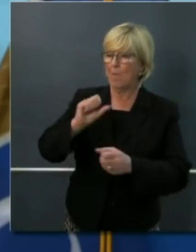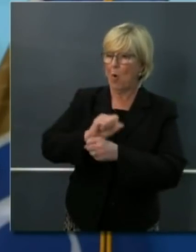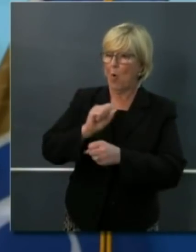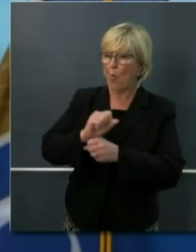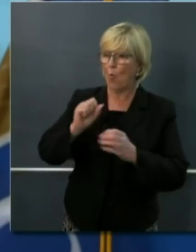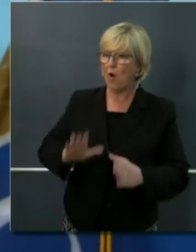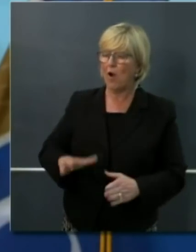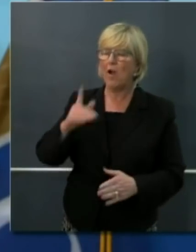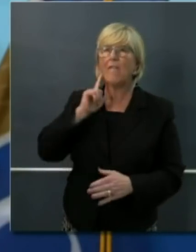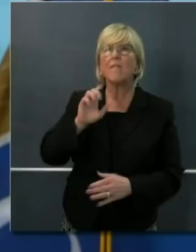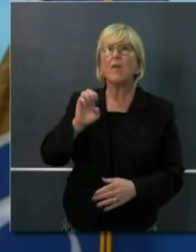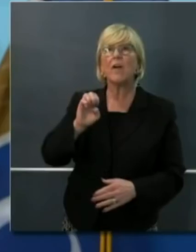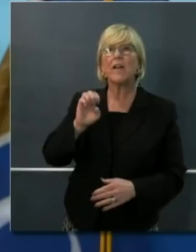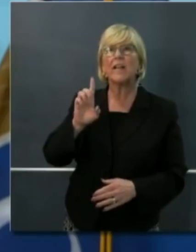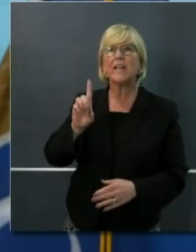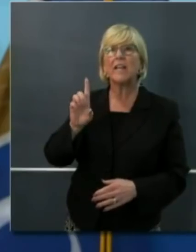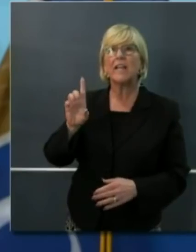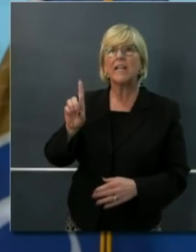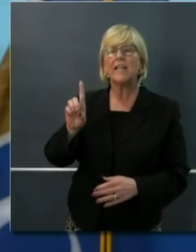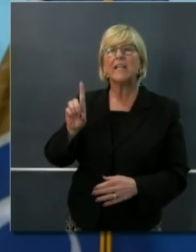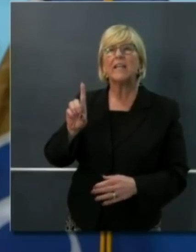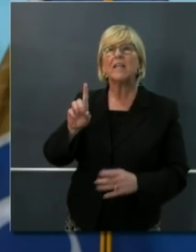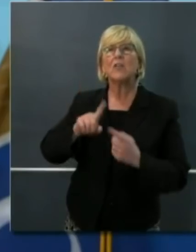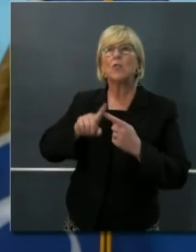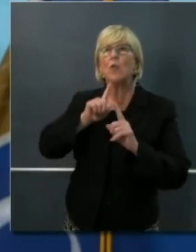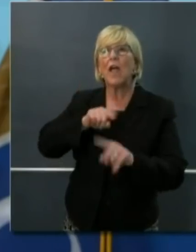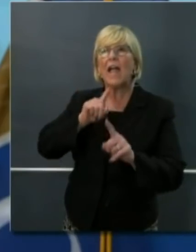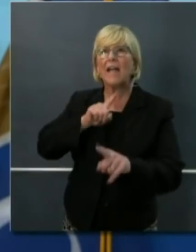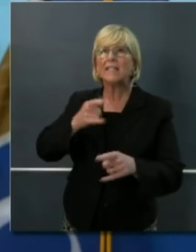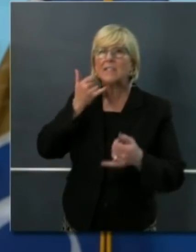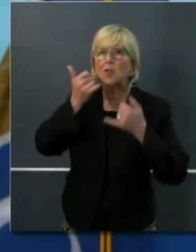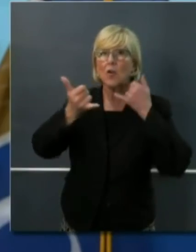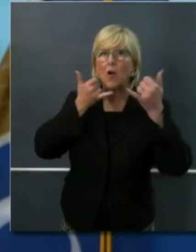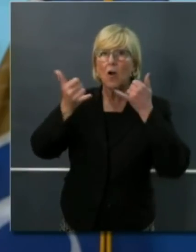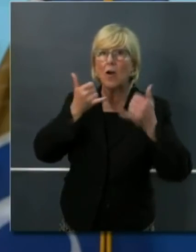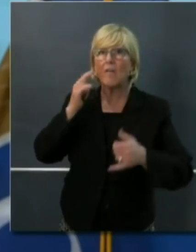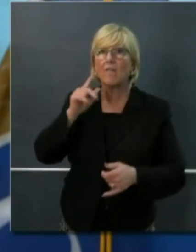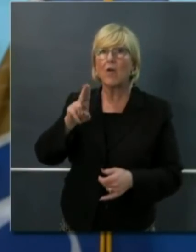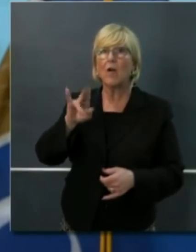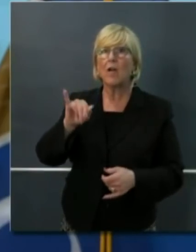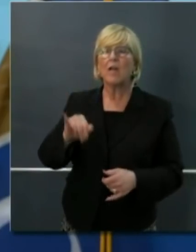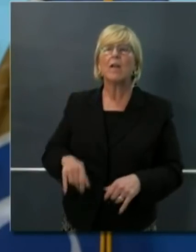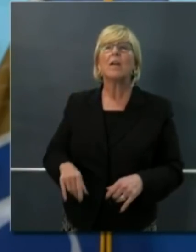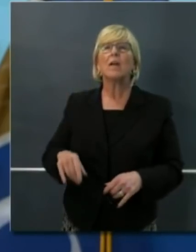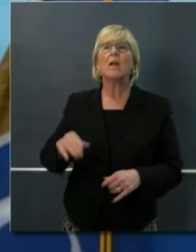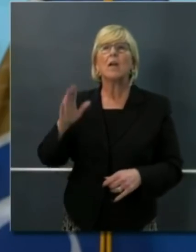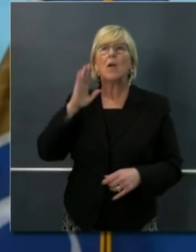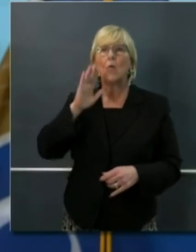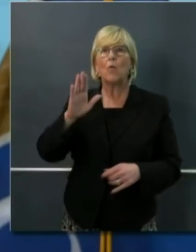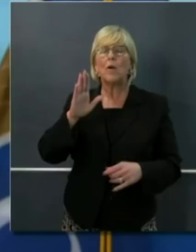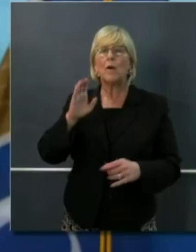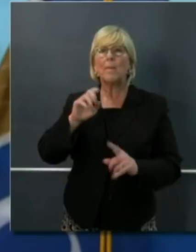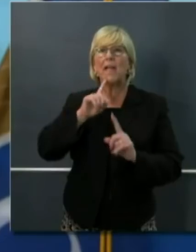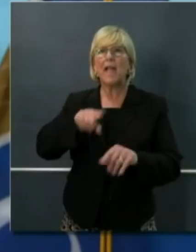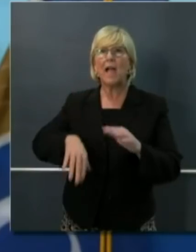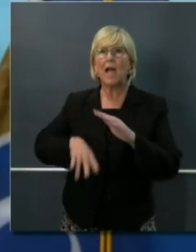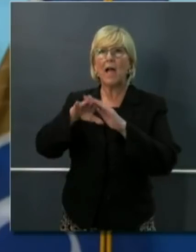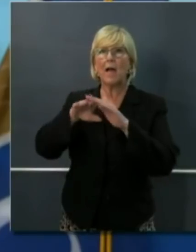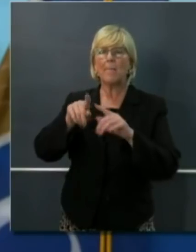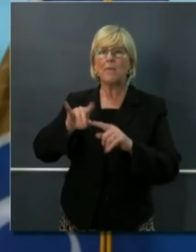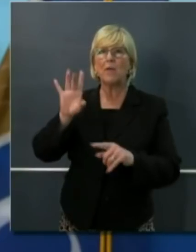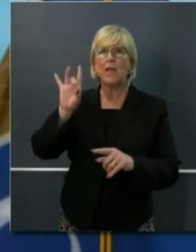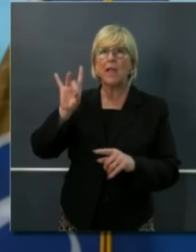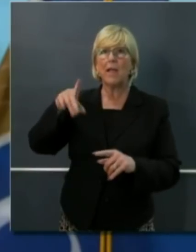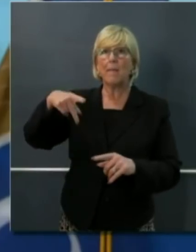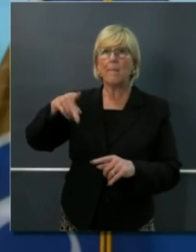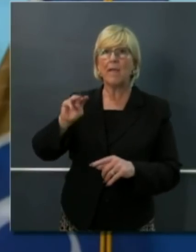EDD's unemployment insurance phone lines, and that the call hours would be expanded to 8 p.m. 7 days a week. Yet we're still hearing from people